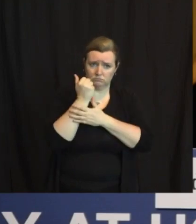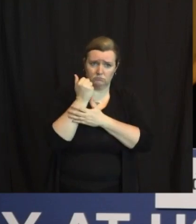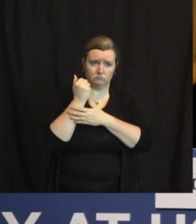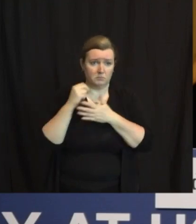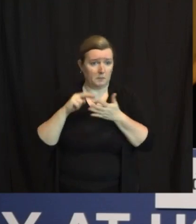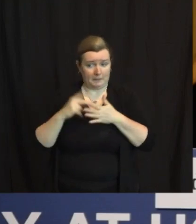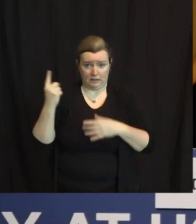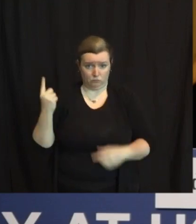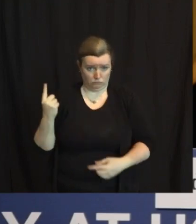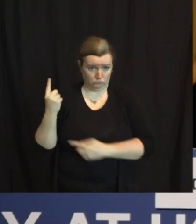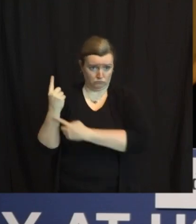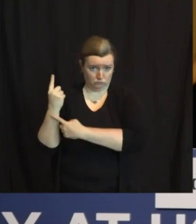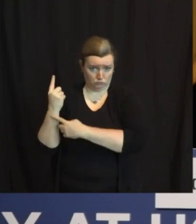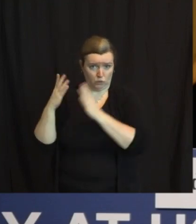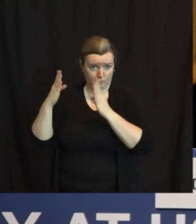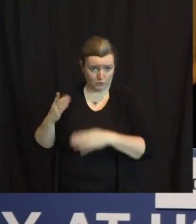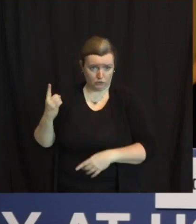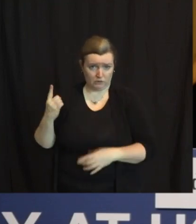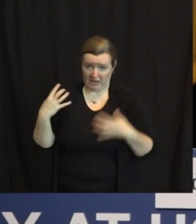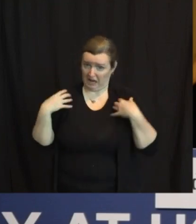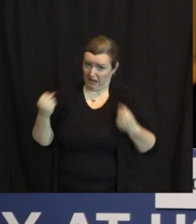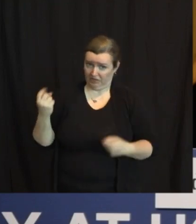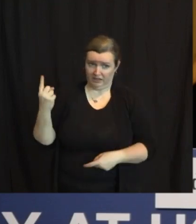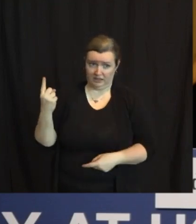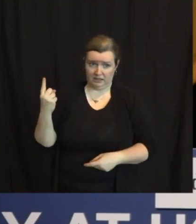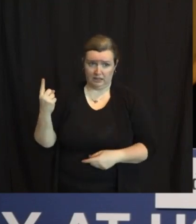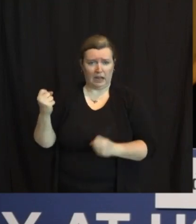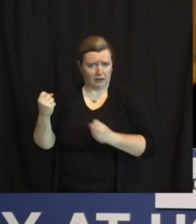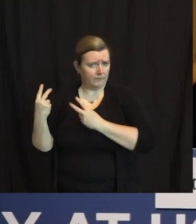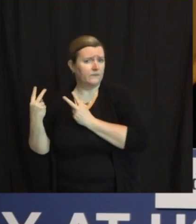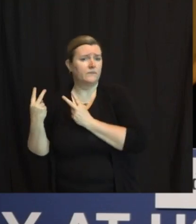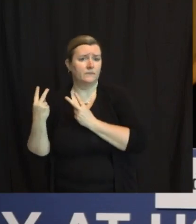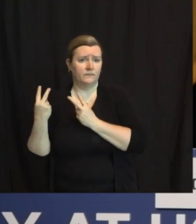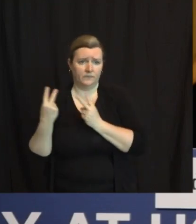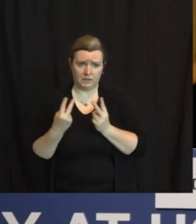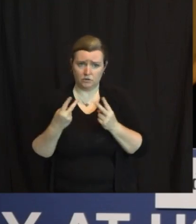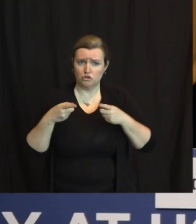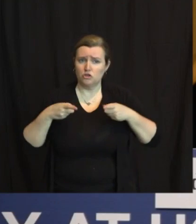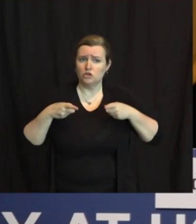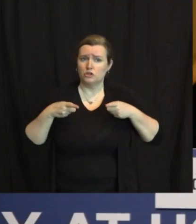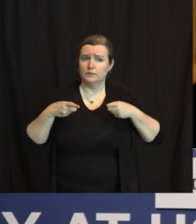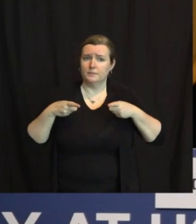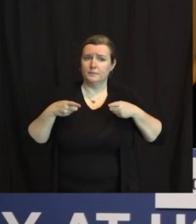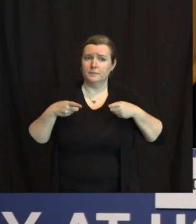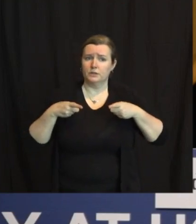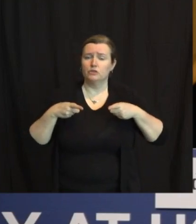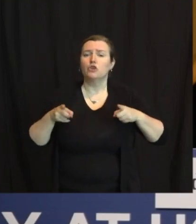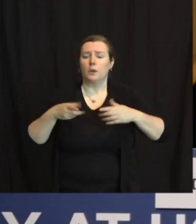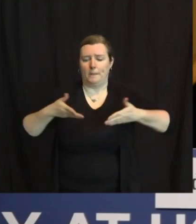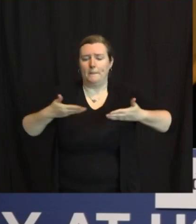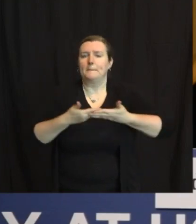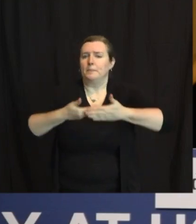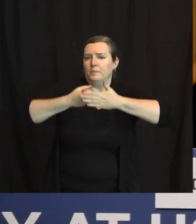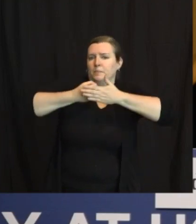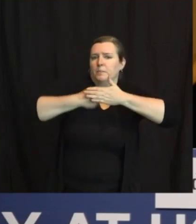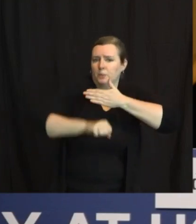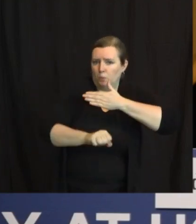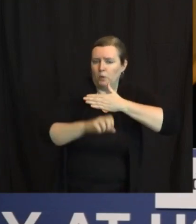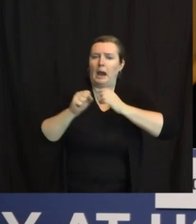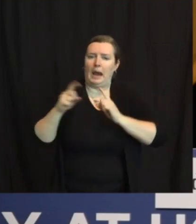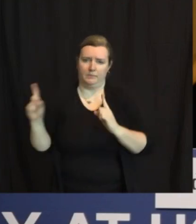is certainly permitted throughout the labor, delivery, and the postpartum period of our new moms. The person can be a